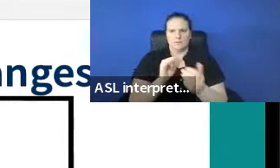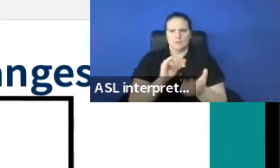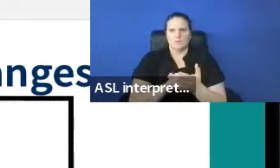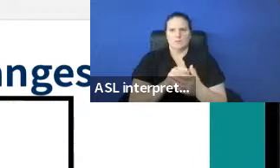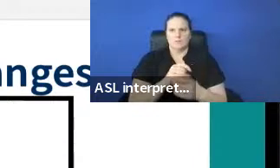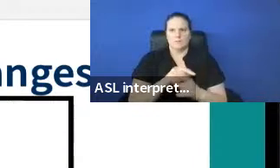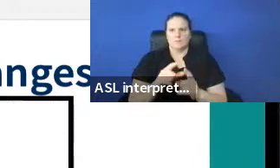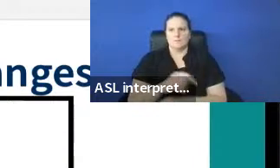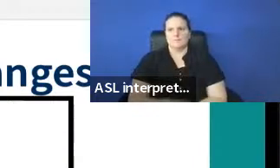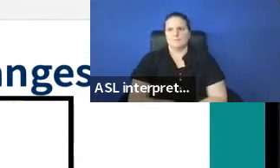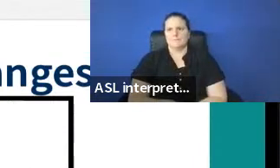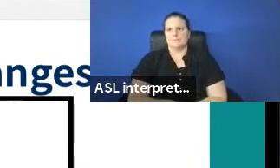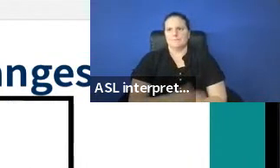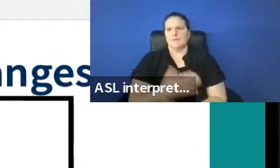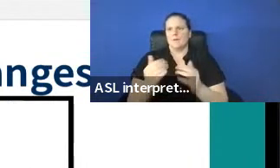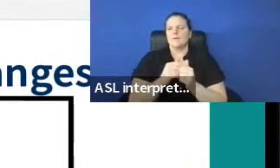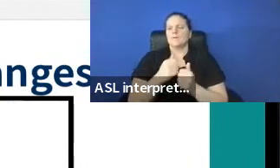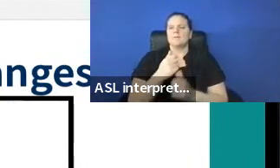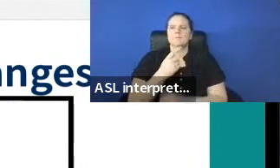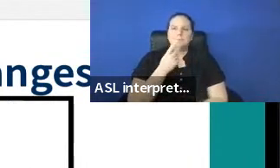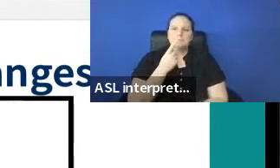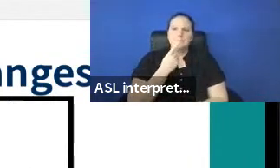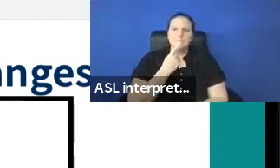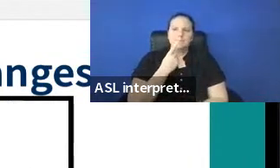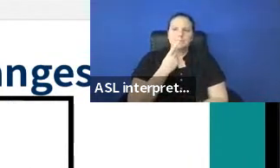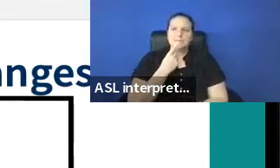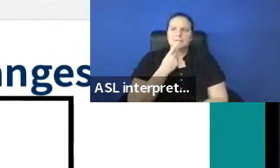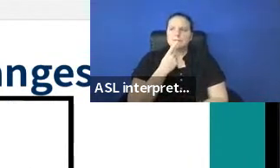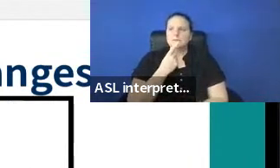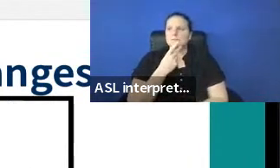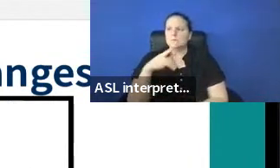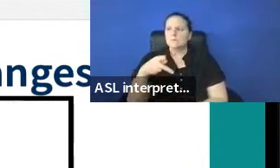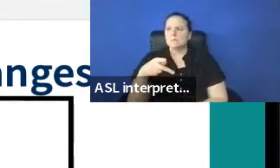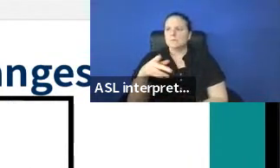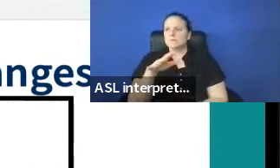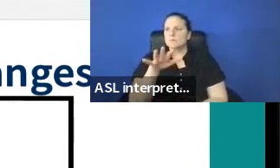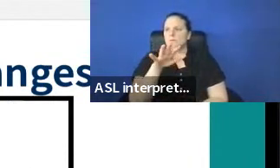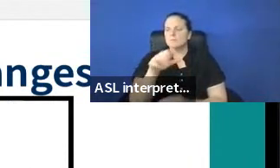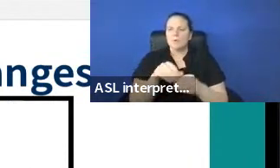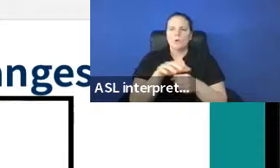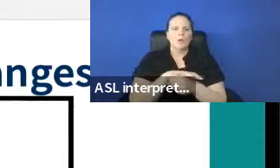the magenta is more local streets,